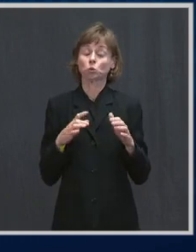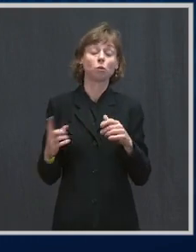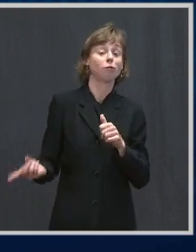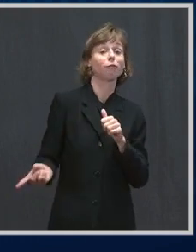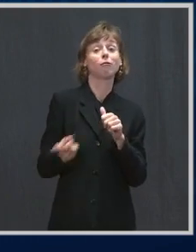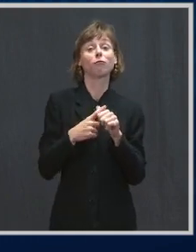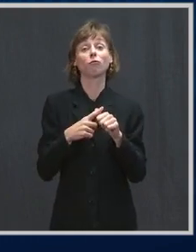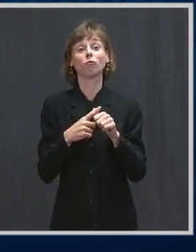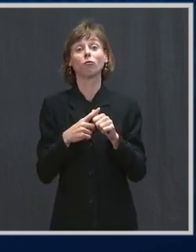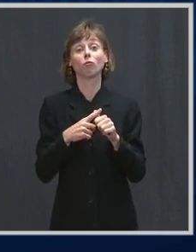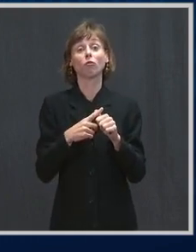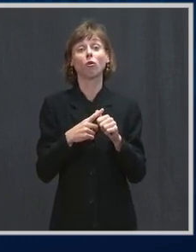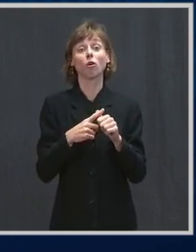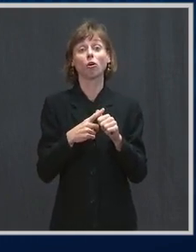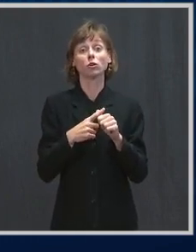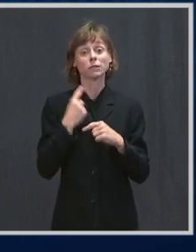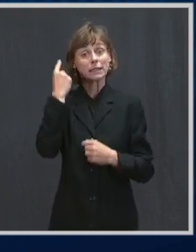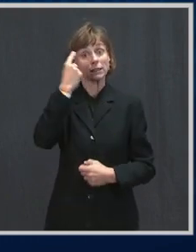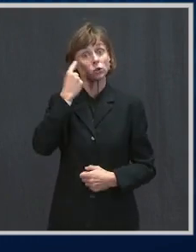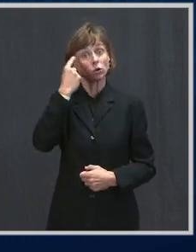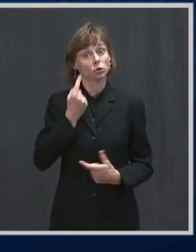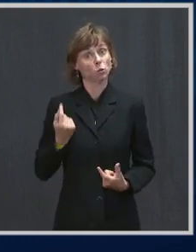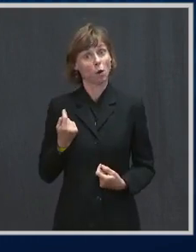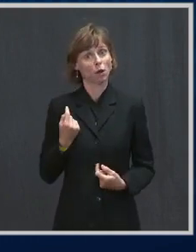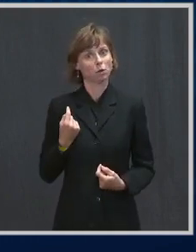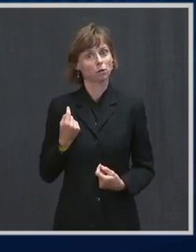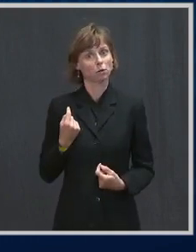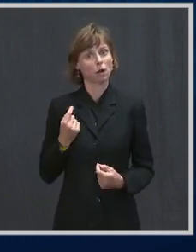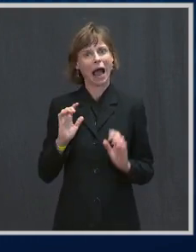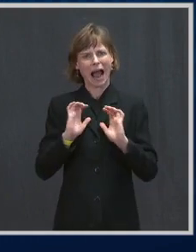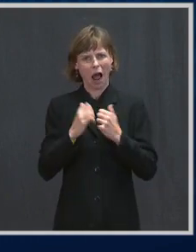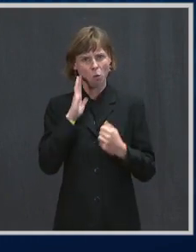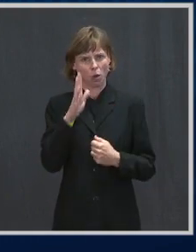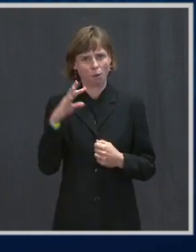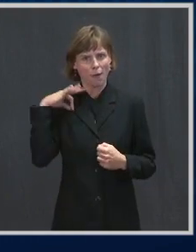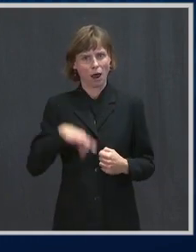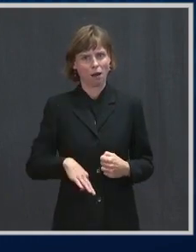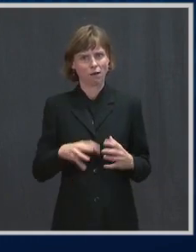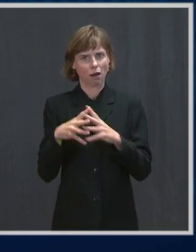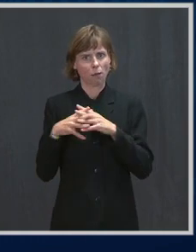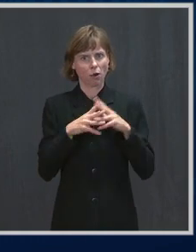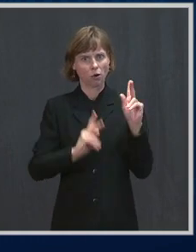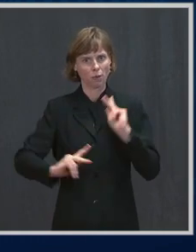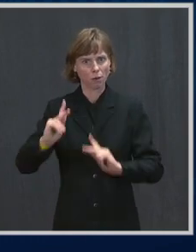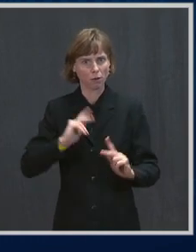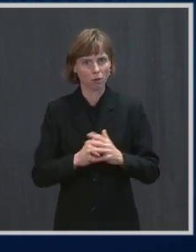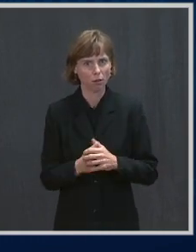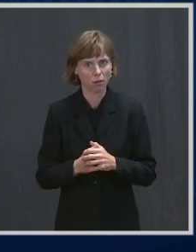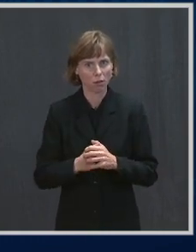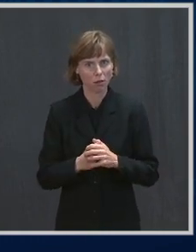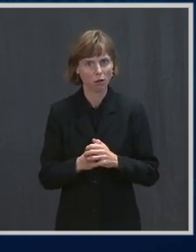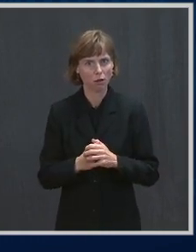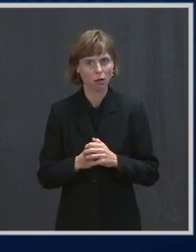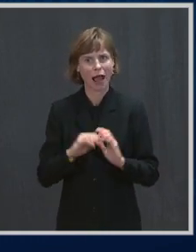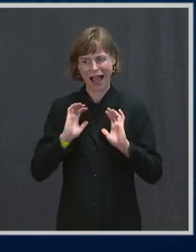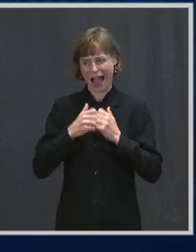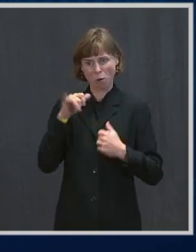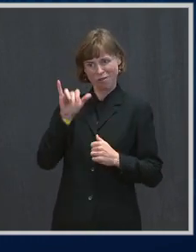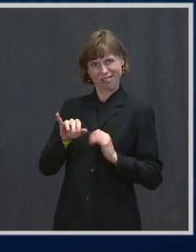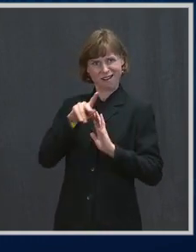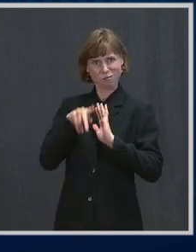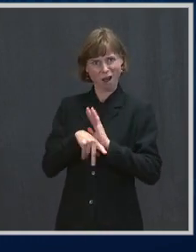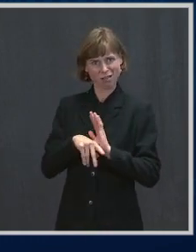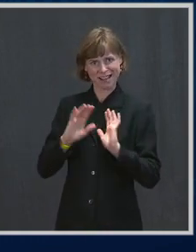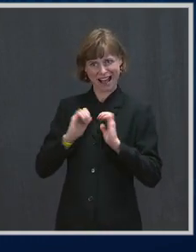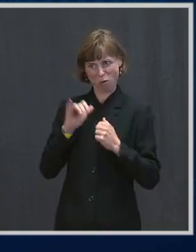have to ask ourselves is this: how is it going to benefit our fellow Americans? How will this policy, how will this